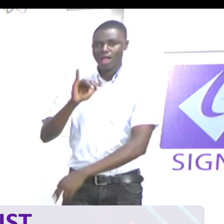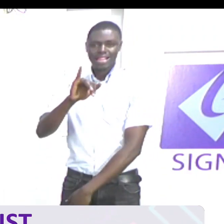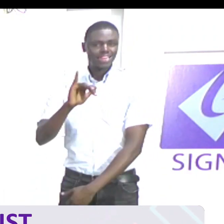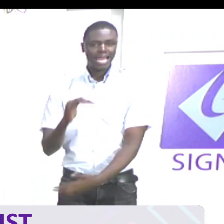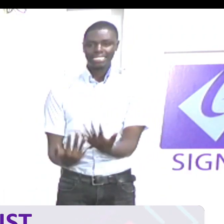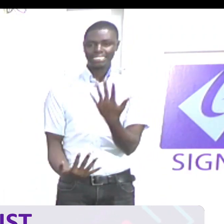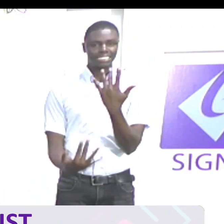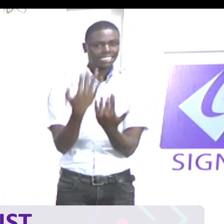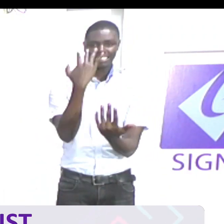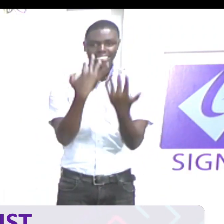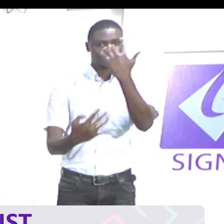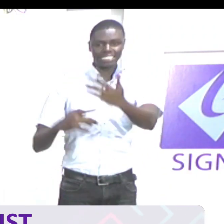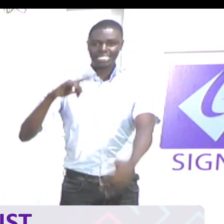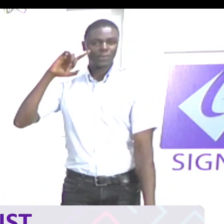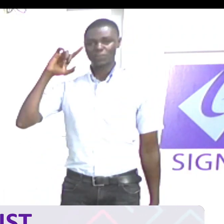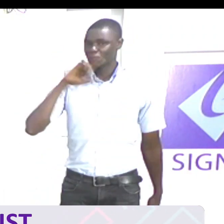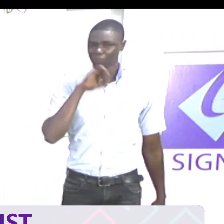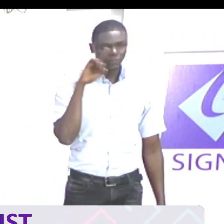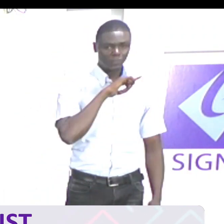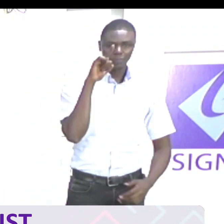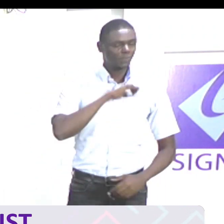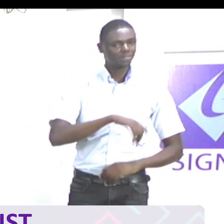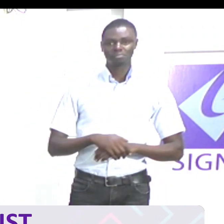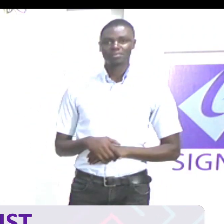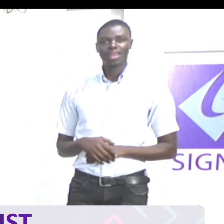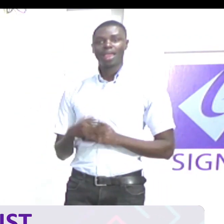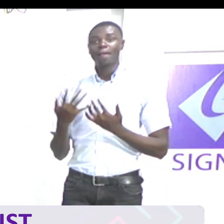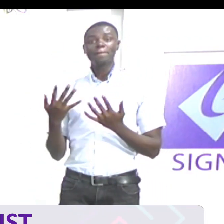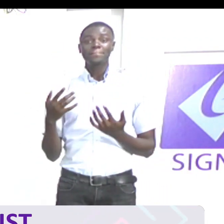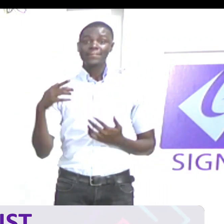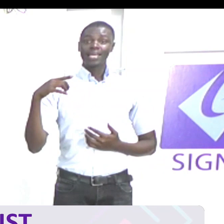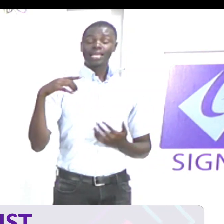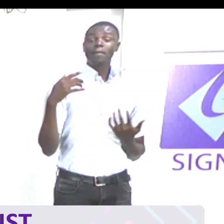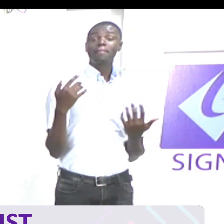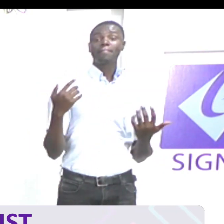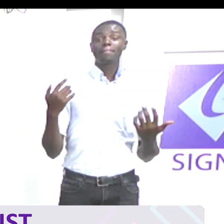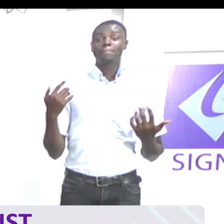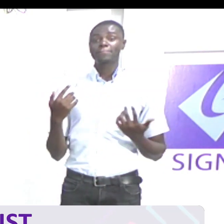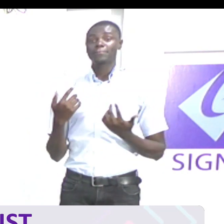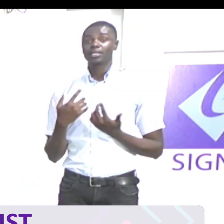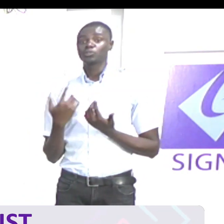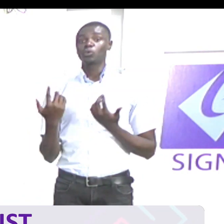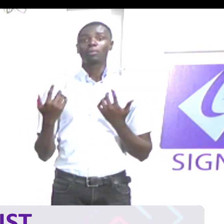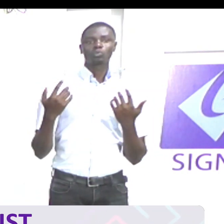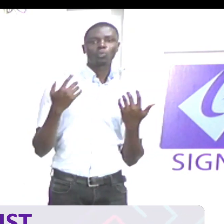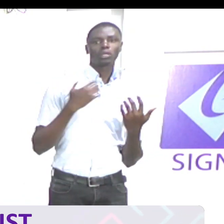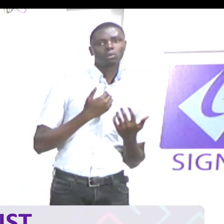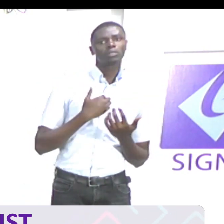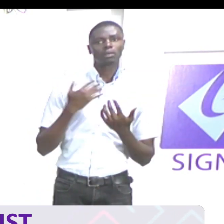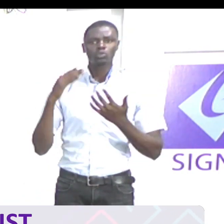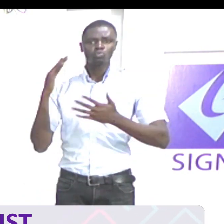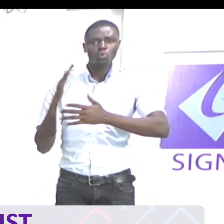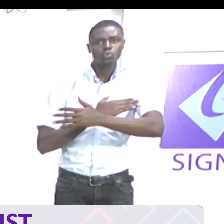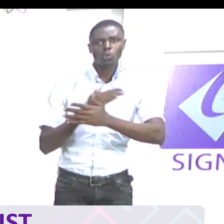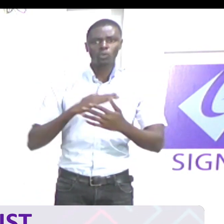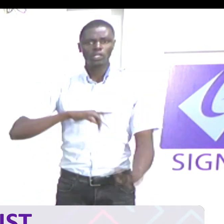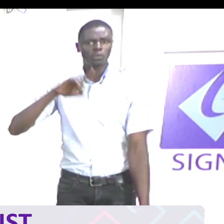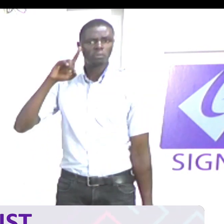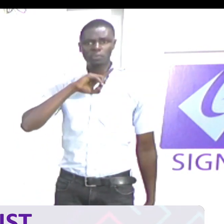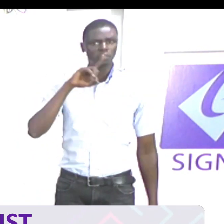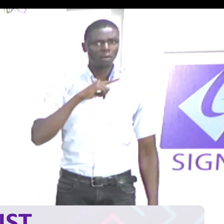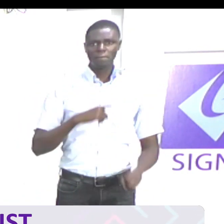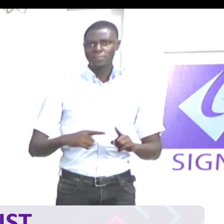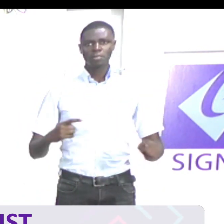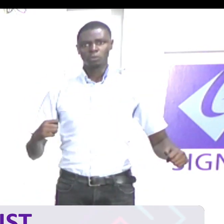Mbaya. Ama unakana mtu wangu. Mazo umenipata acha nikwambia ndio tumepanga story na drill Ndio umenipata off